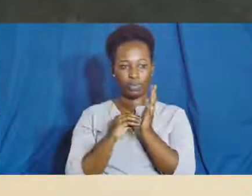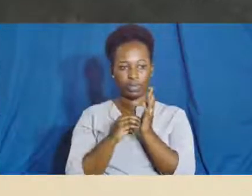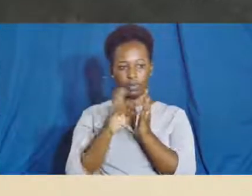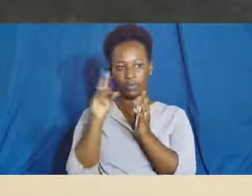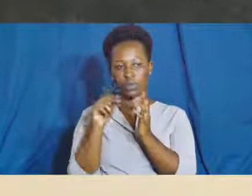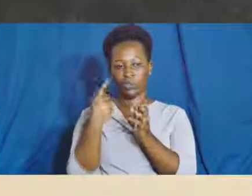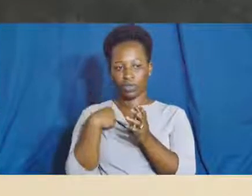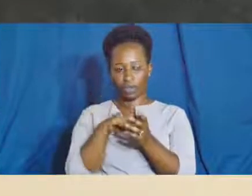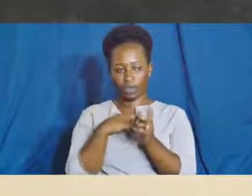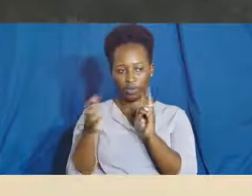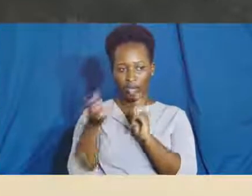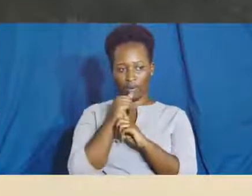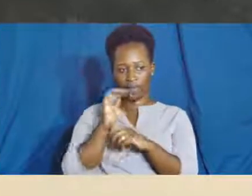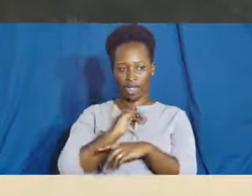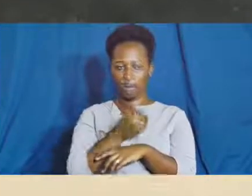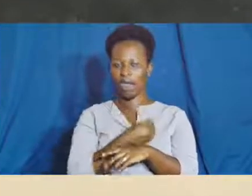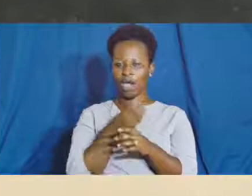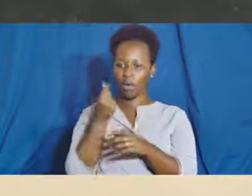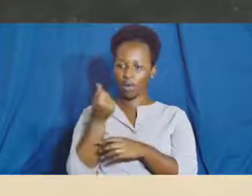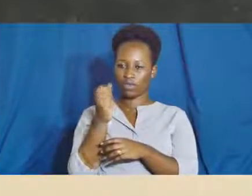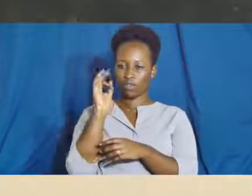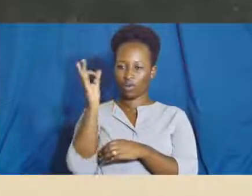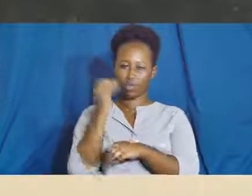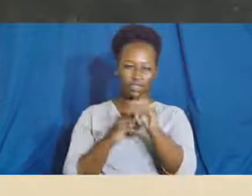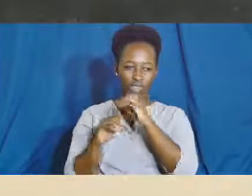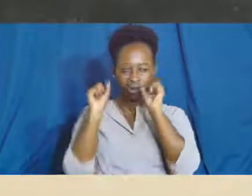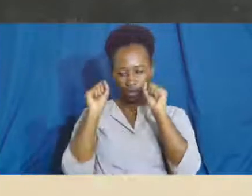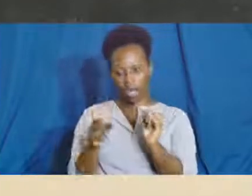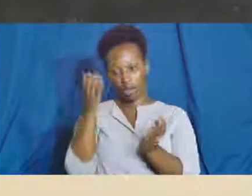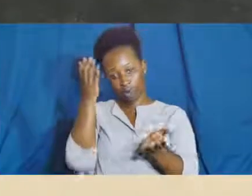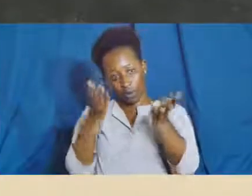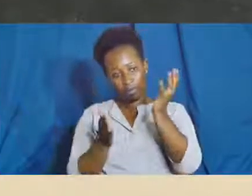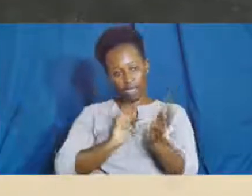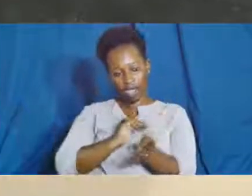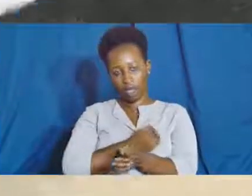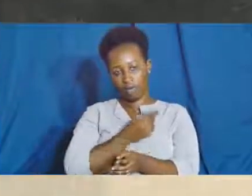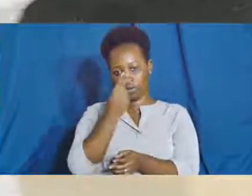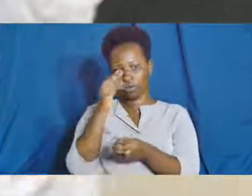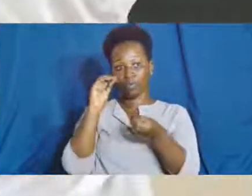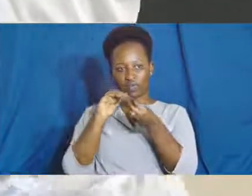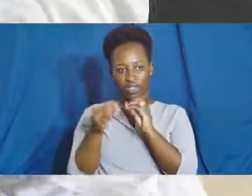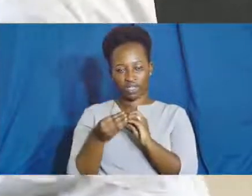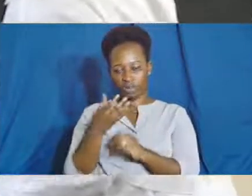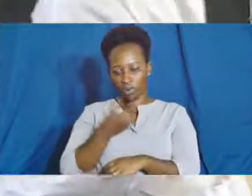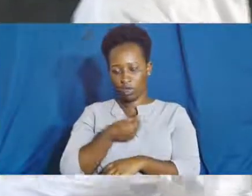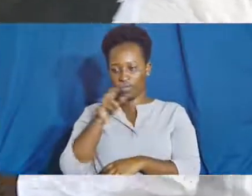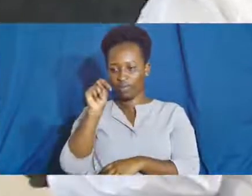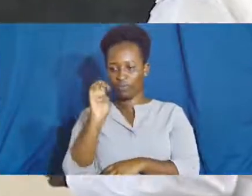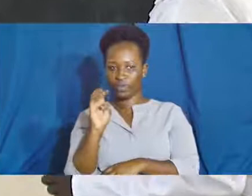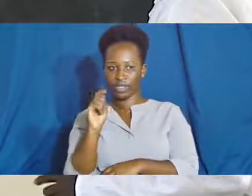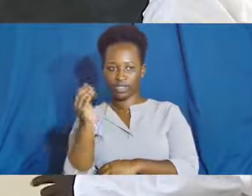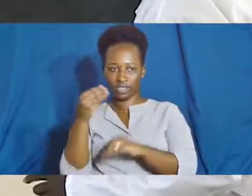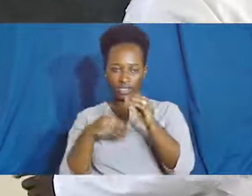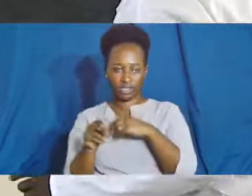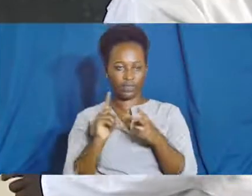we have gotten our cost of sales. Now we can compare our two figures. We have net sales, we